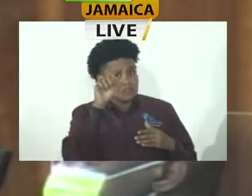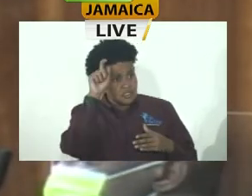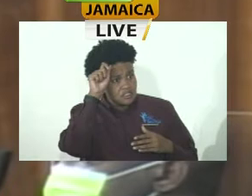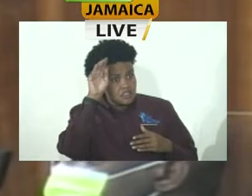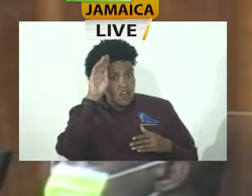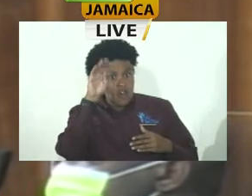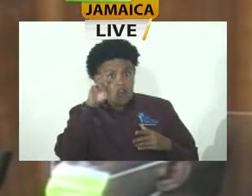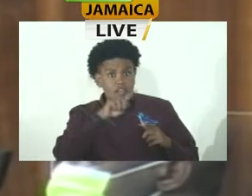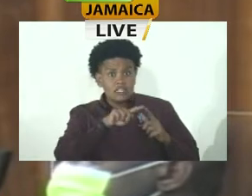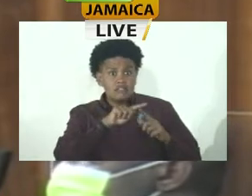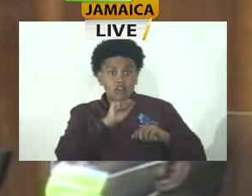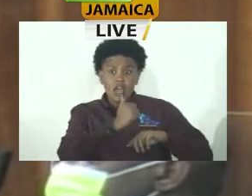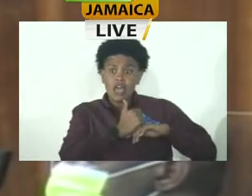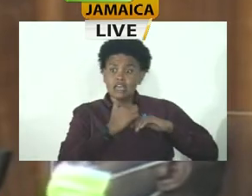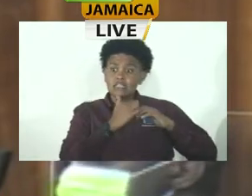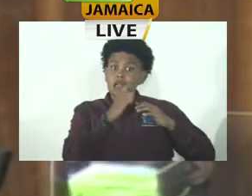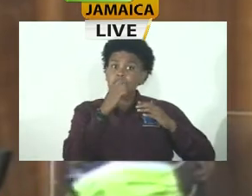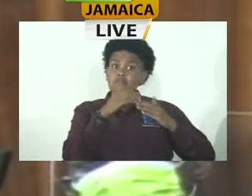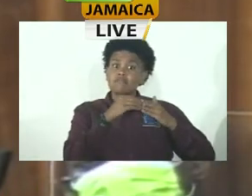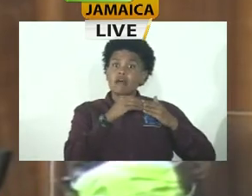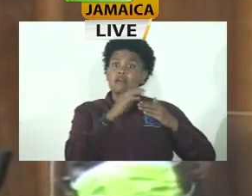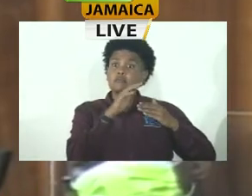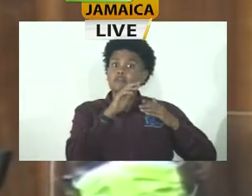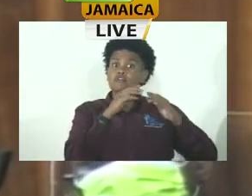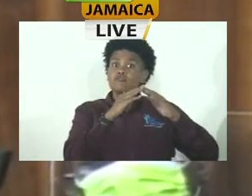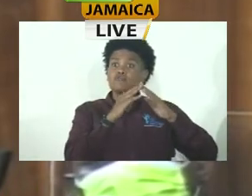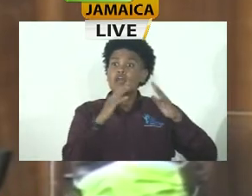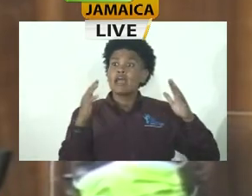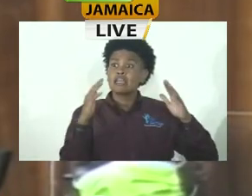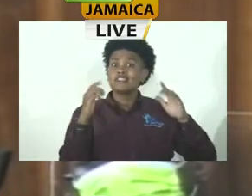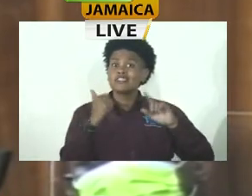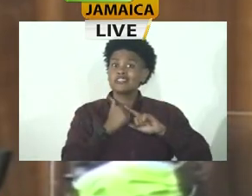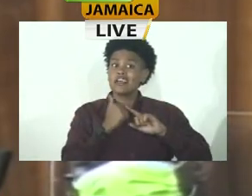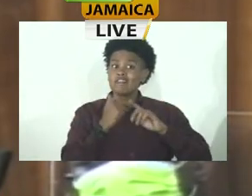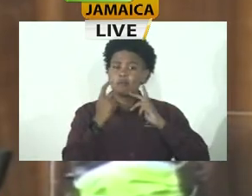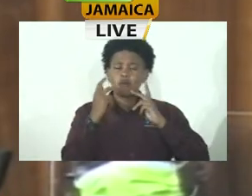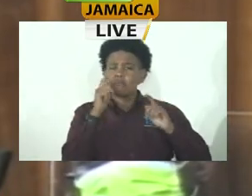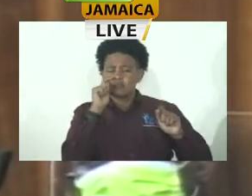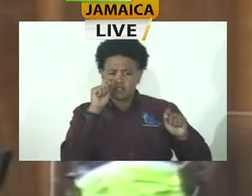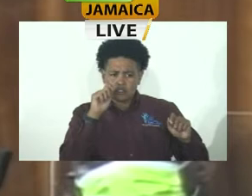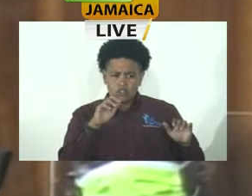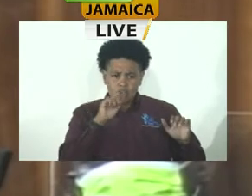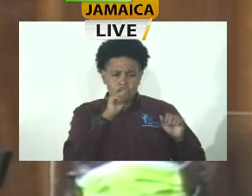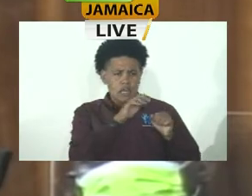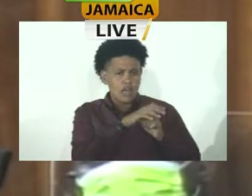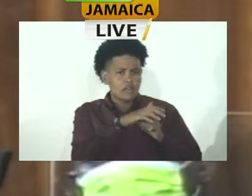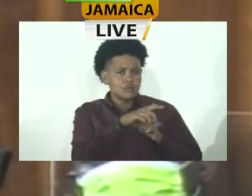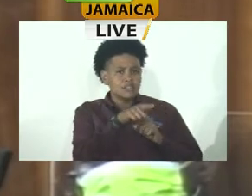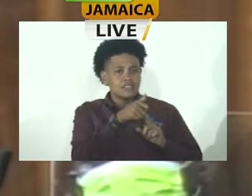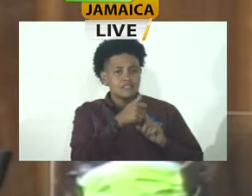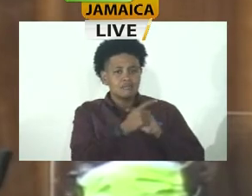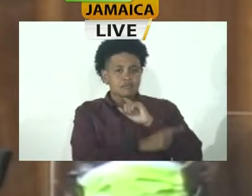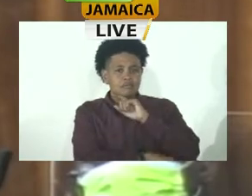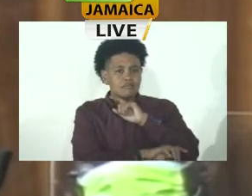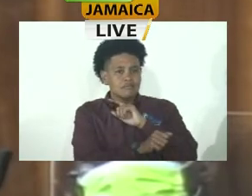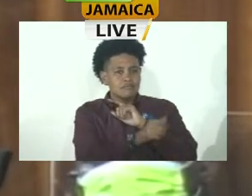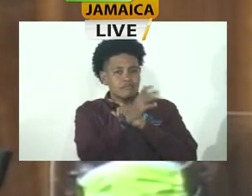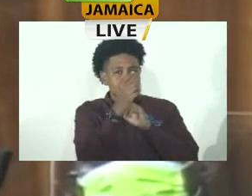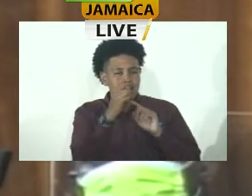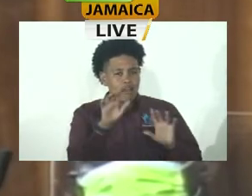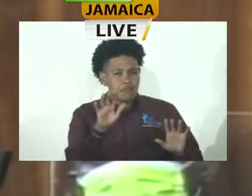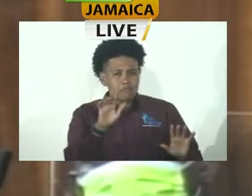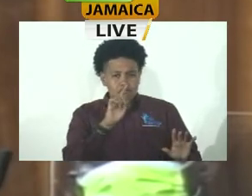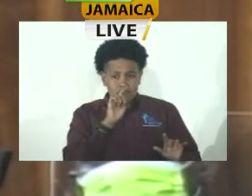established sentence and rage the public is also alarmed at the inadequacy of the sentence it